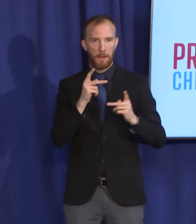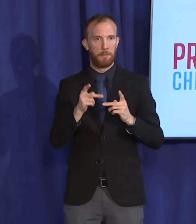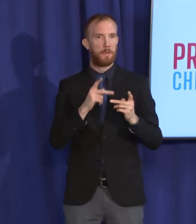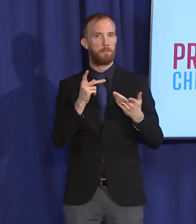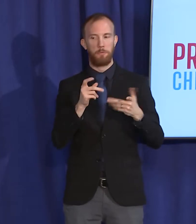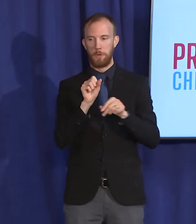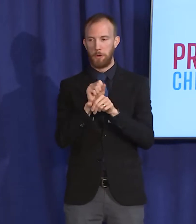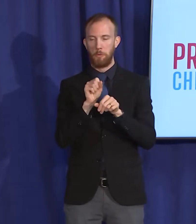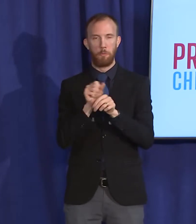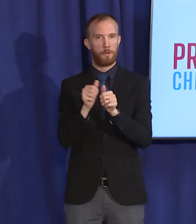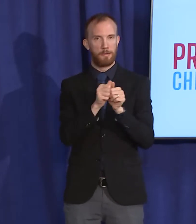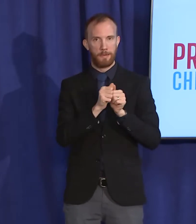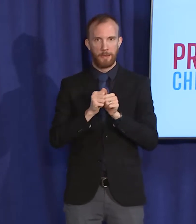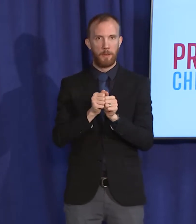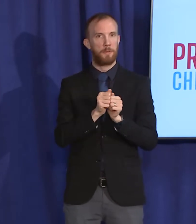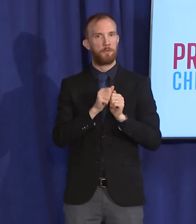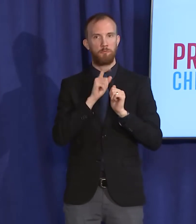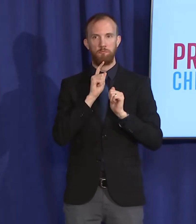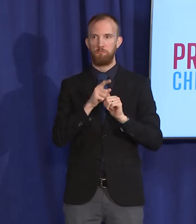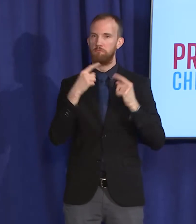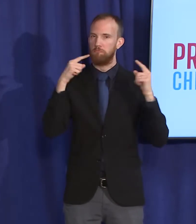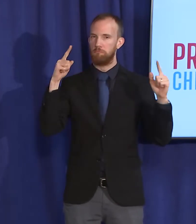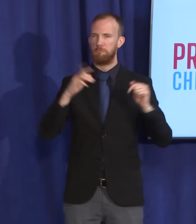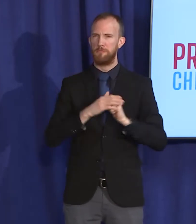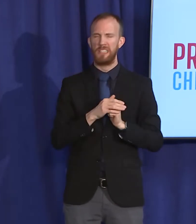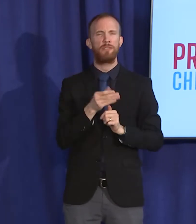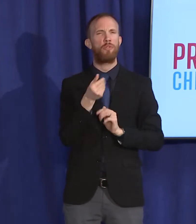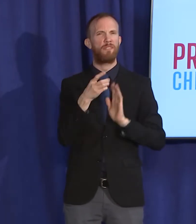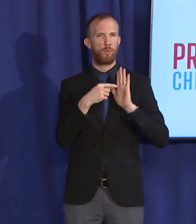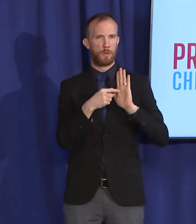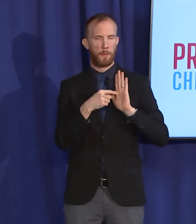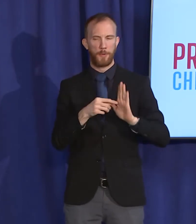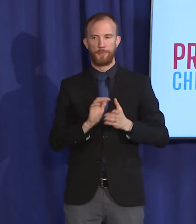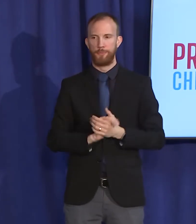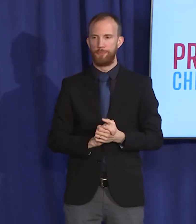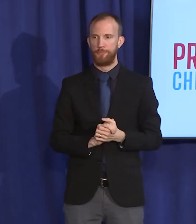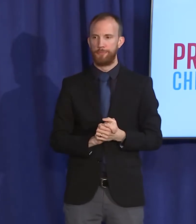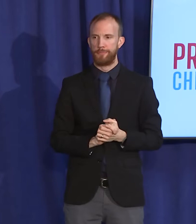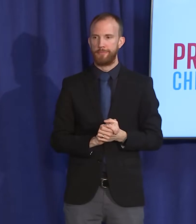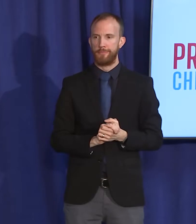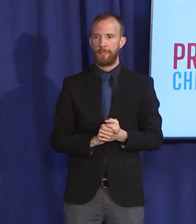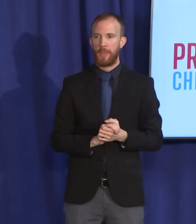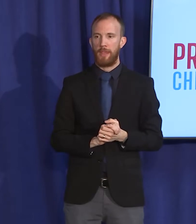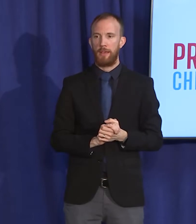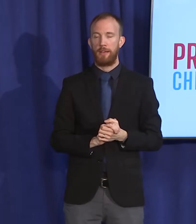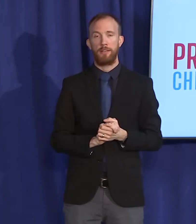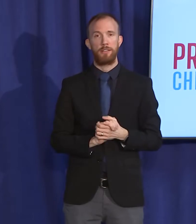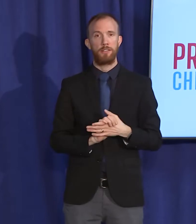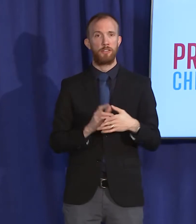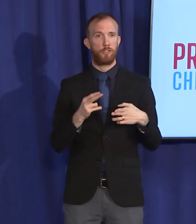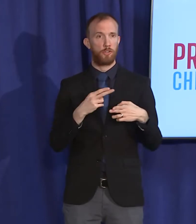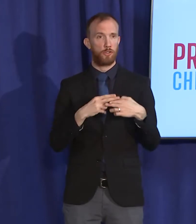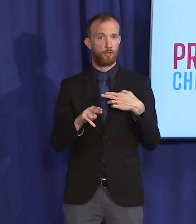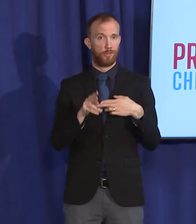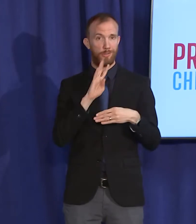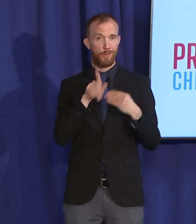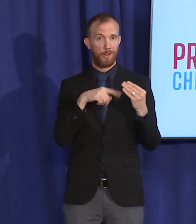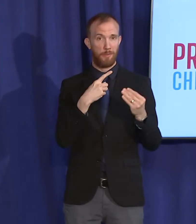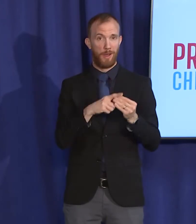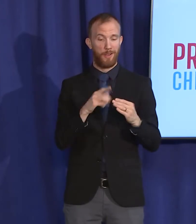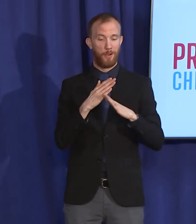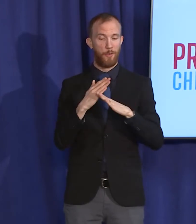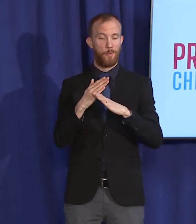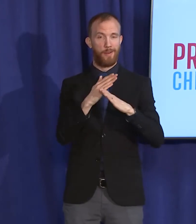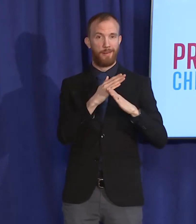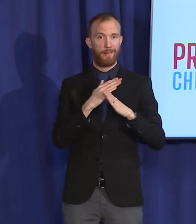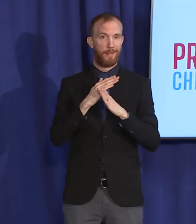work happen. And let me give you some examples. We talked briefly about Protect Chicago Plus and